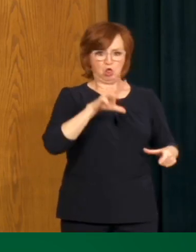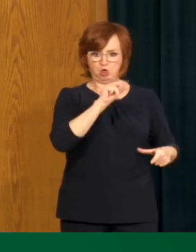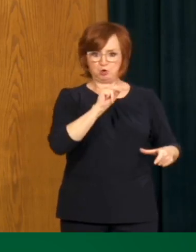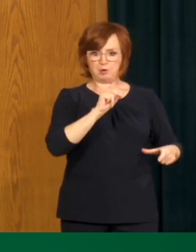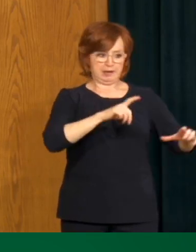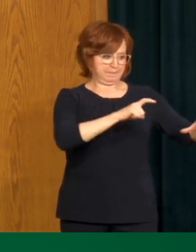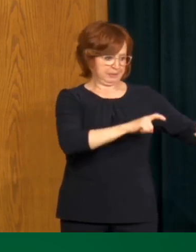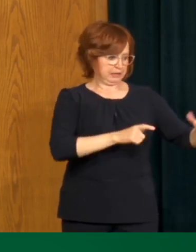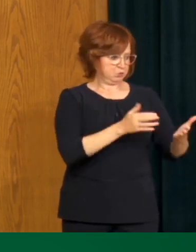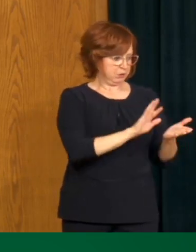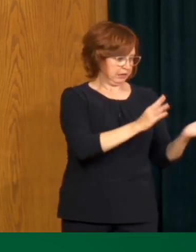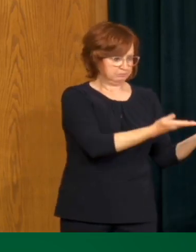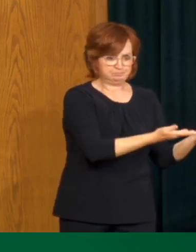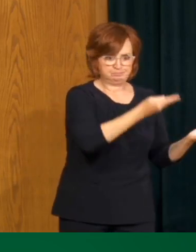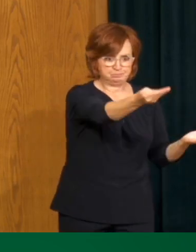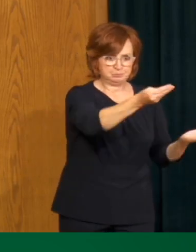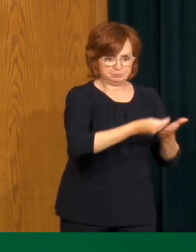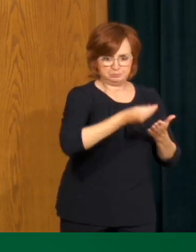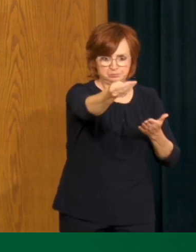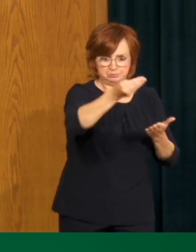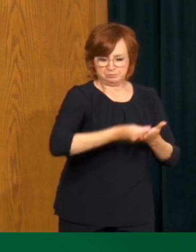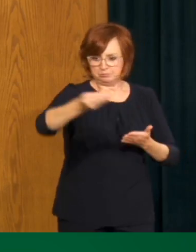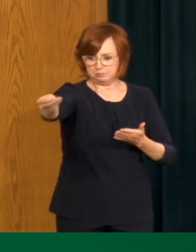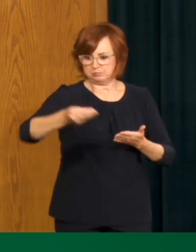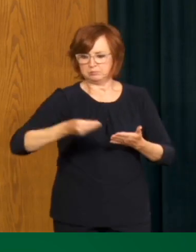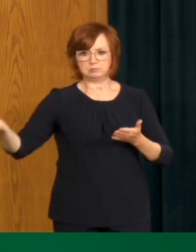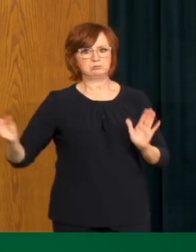emotional, hugging, or when there's, they're